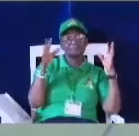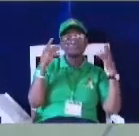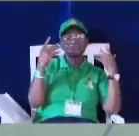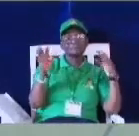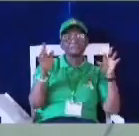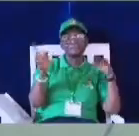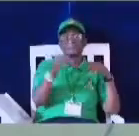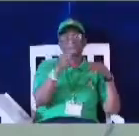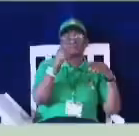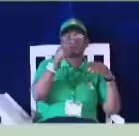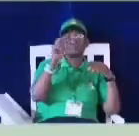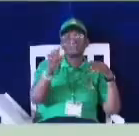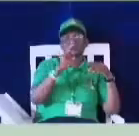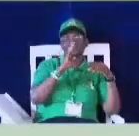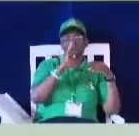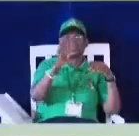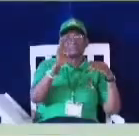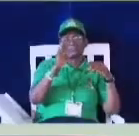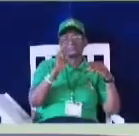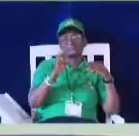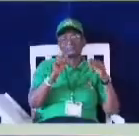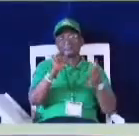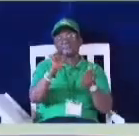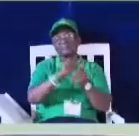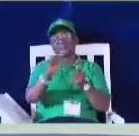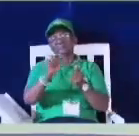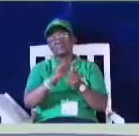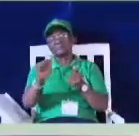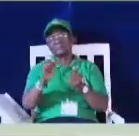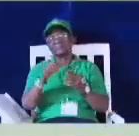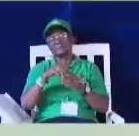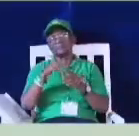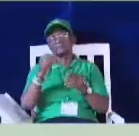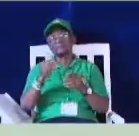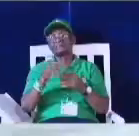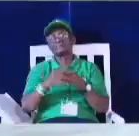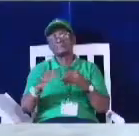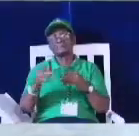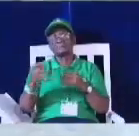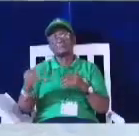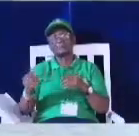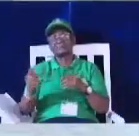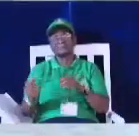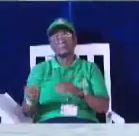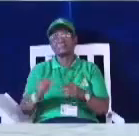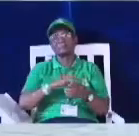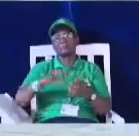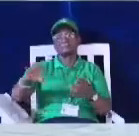You must be washed in the blood of the Lamb.